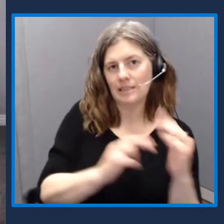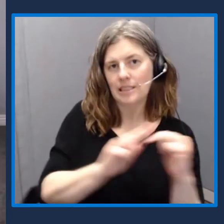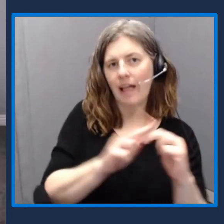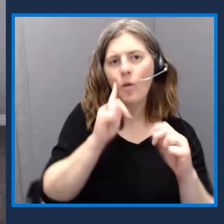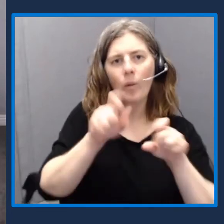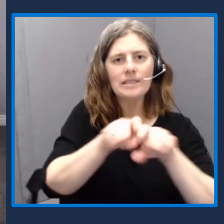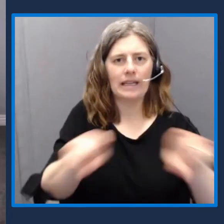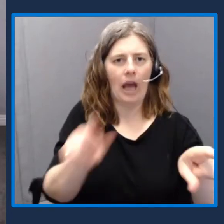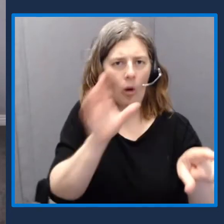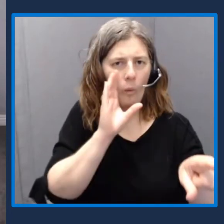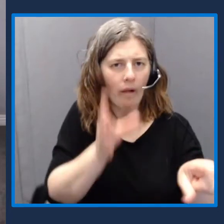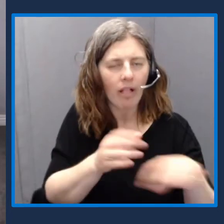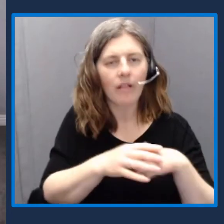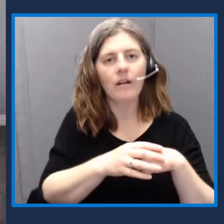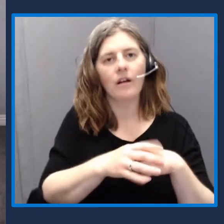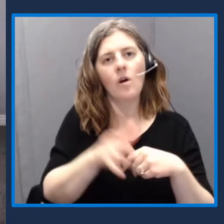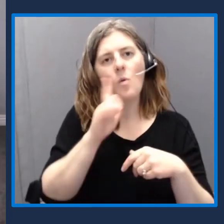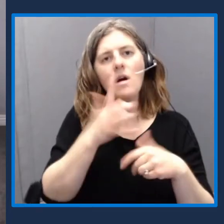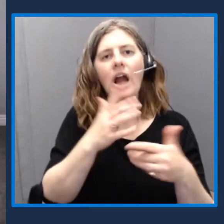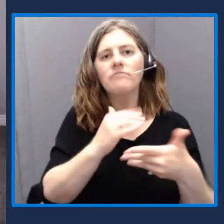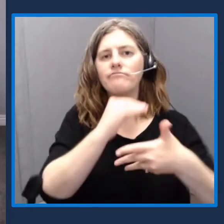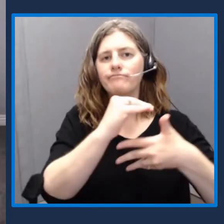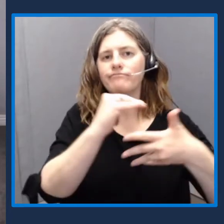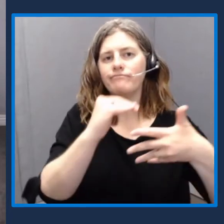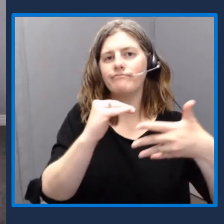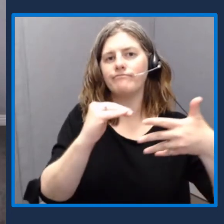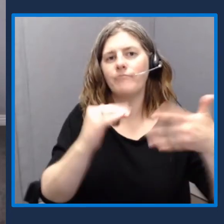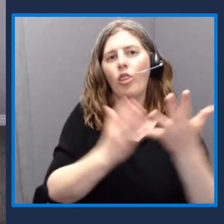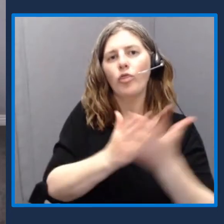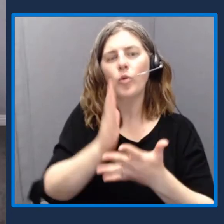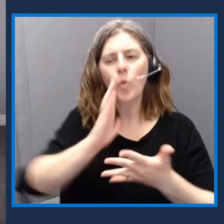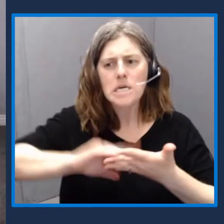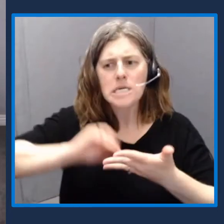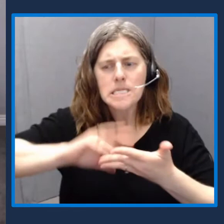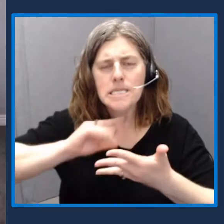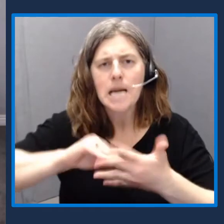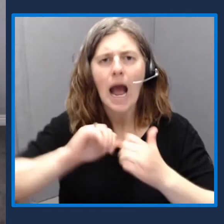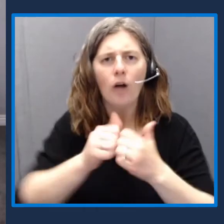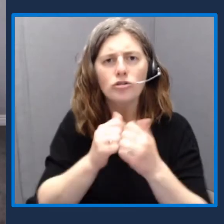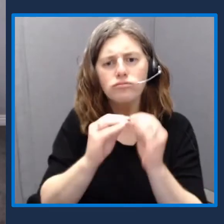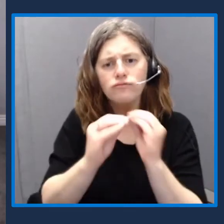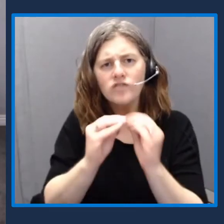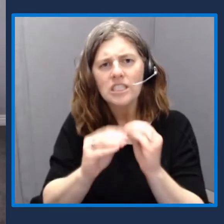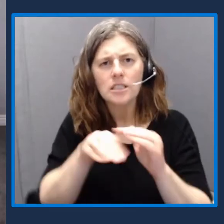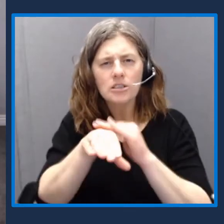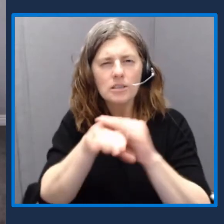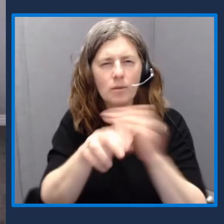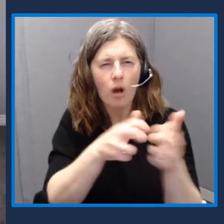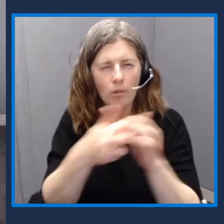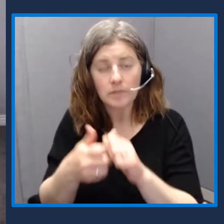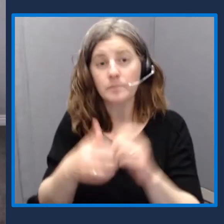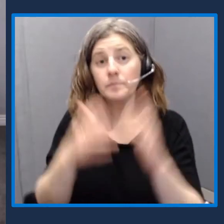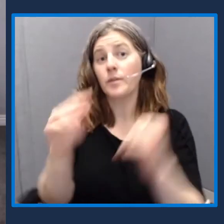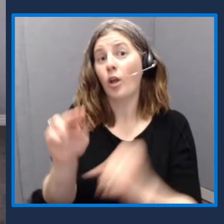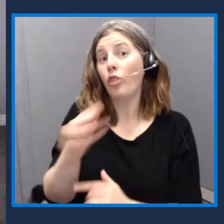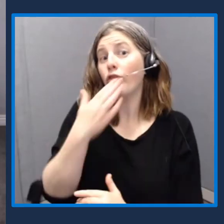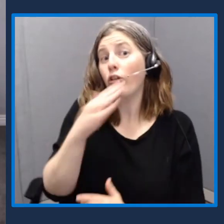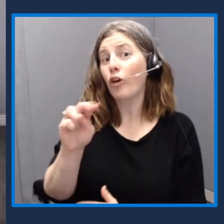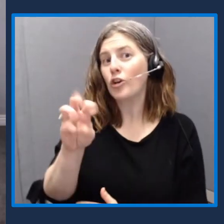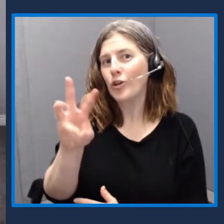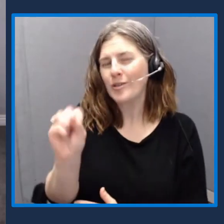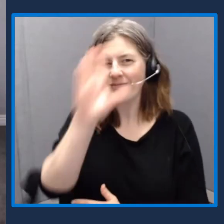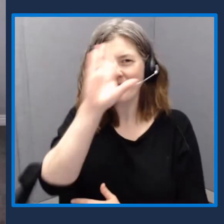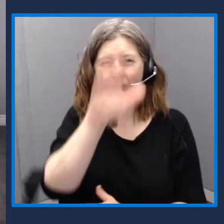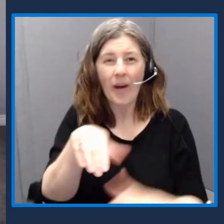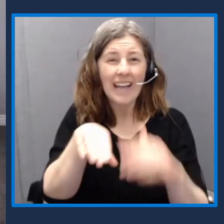out that will kind of stage you through your learning journey in accessibility. And then the good news here, As accessibility